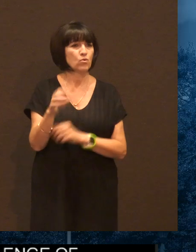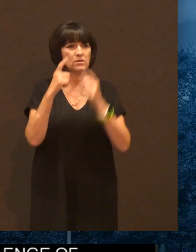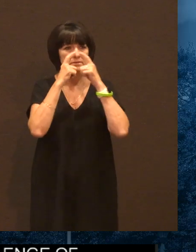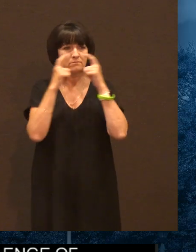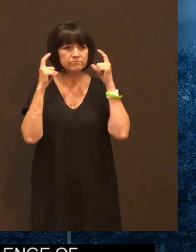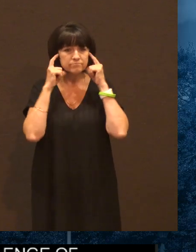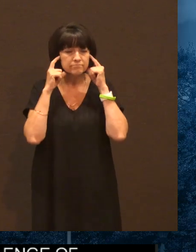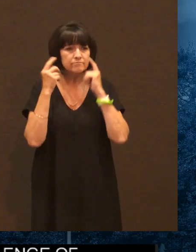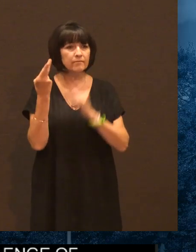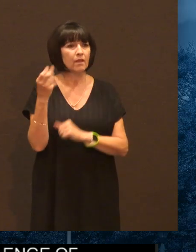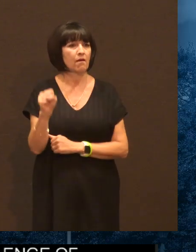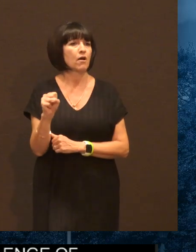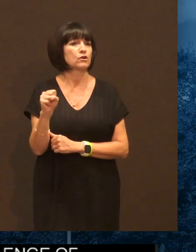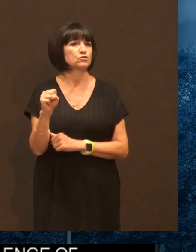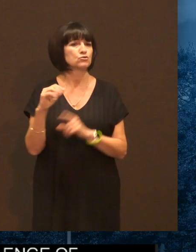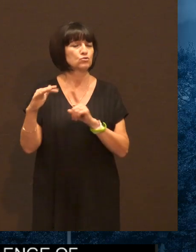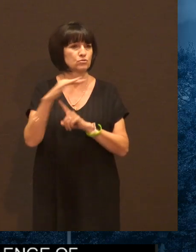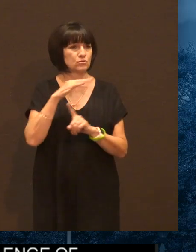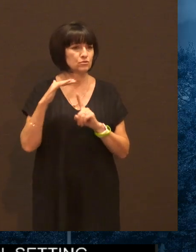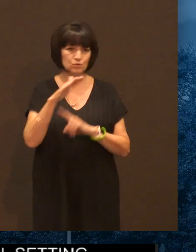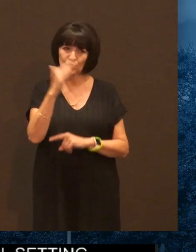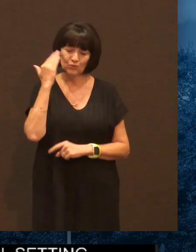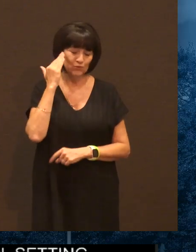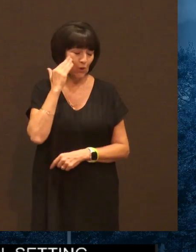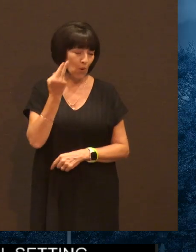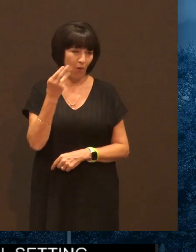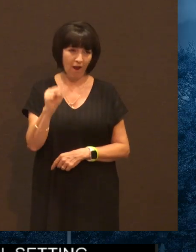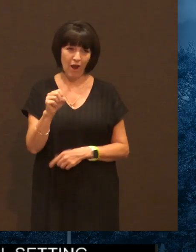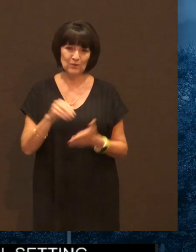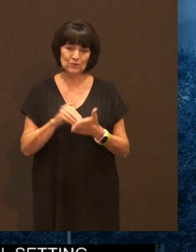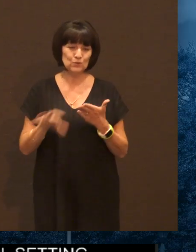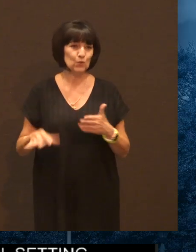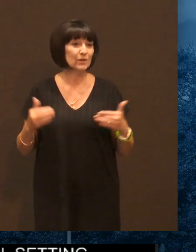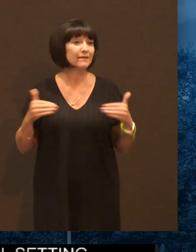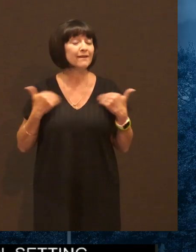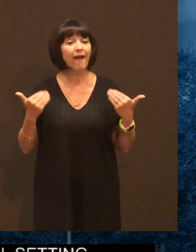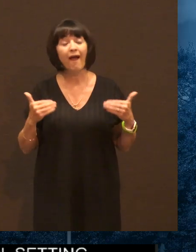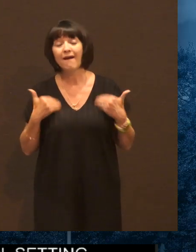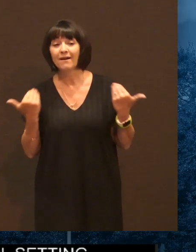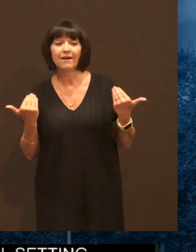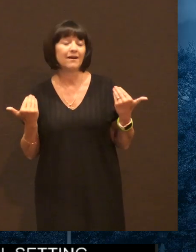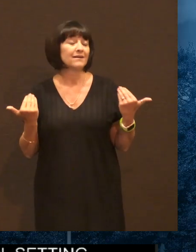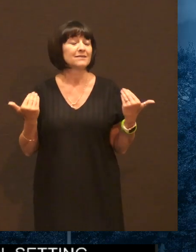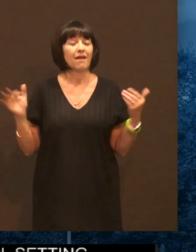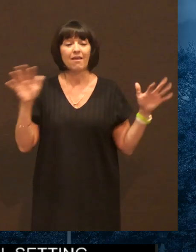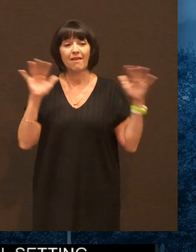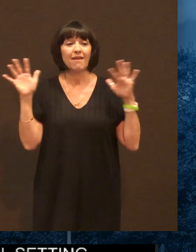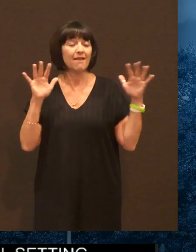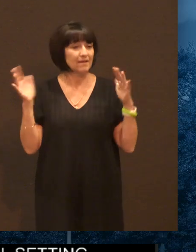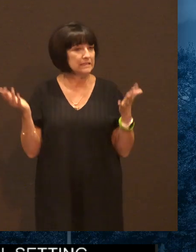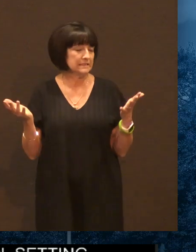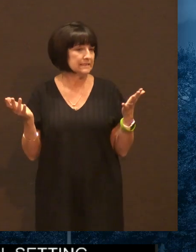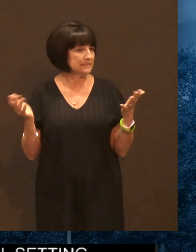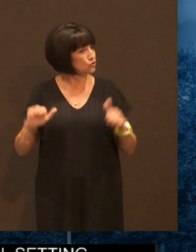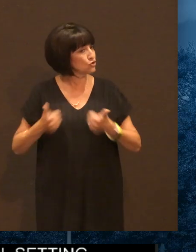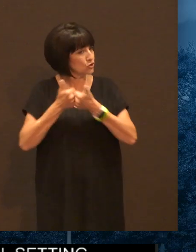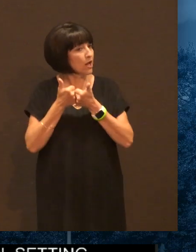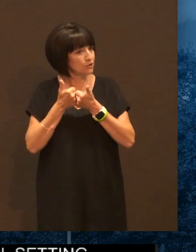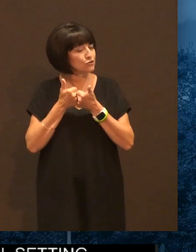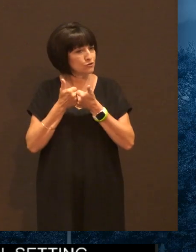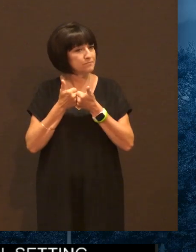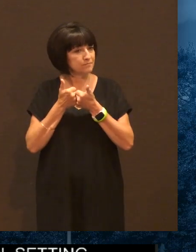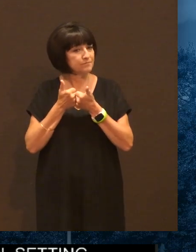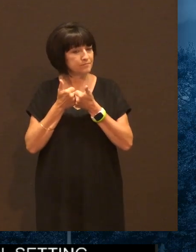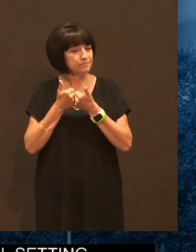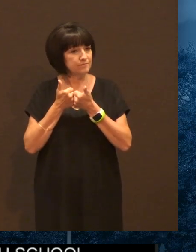You know how high school students can be. Challenging situation. And then I think the other one